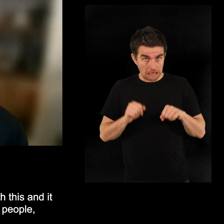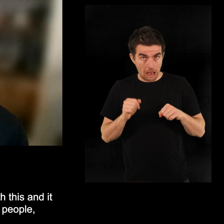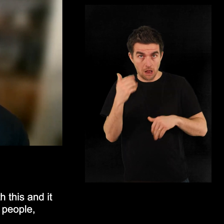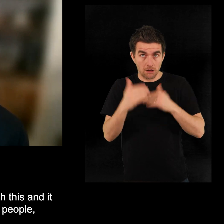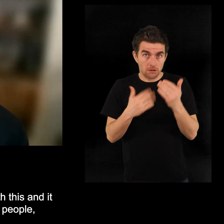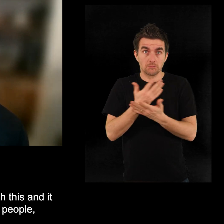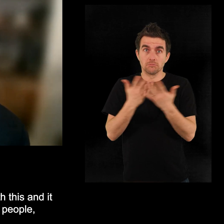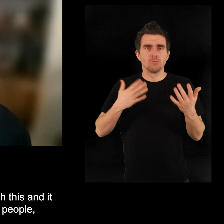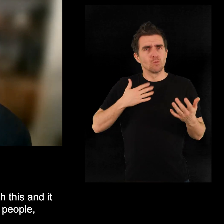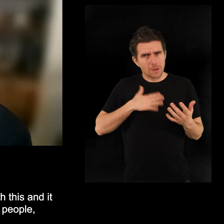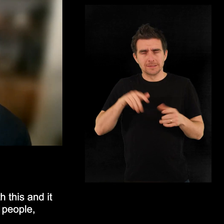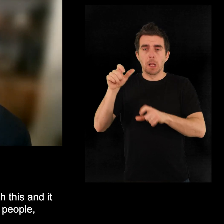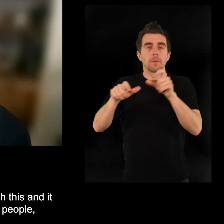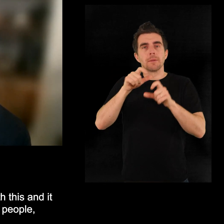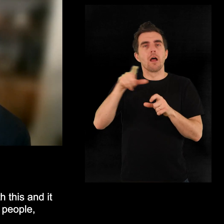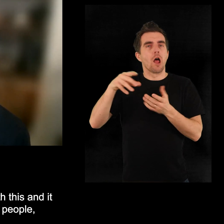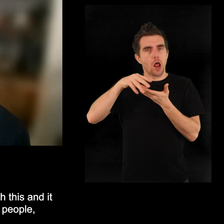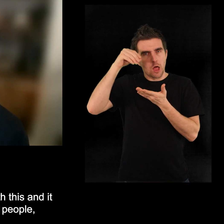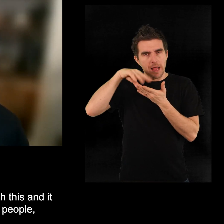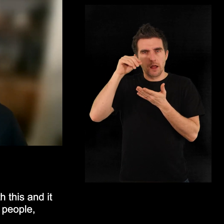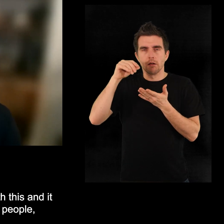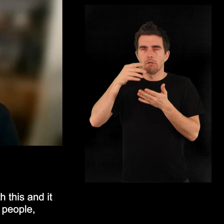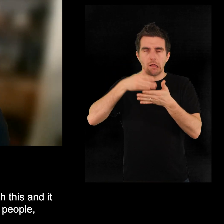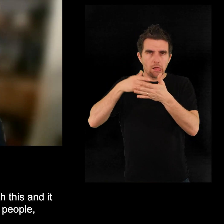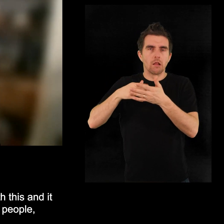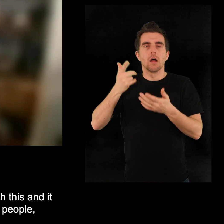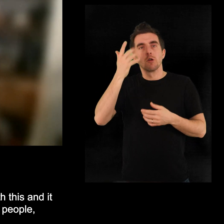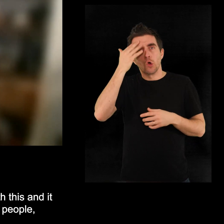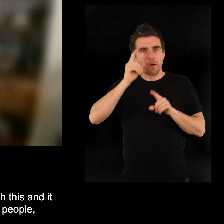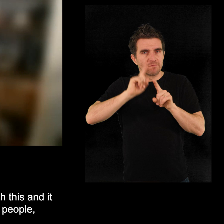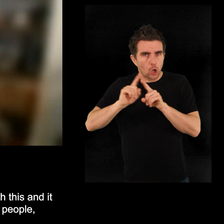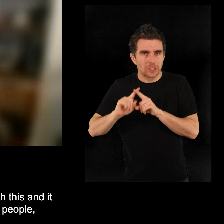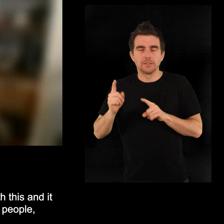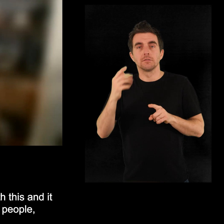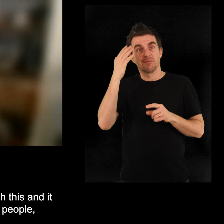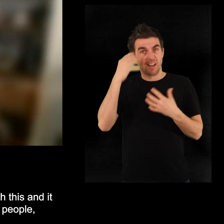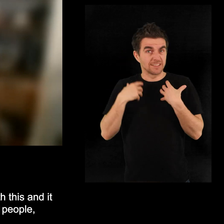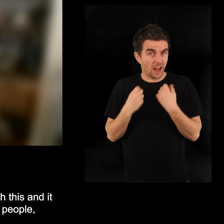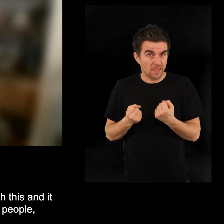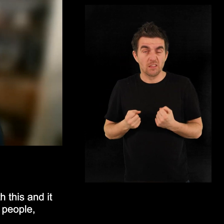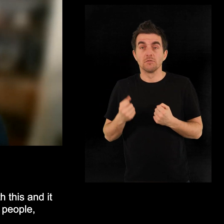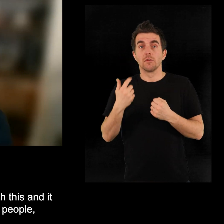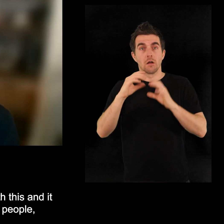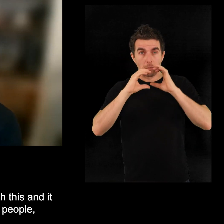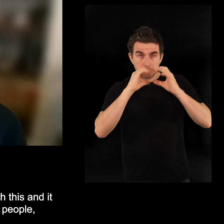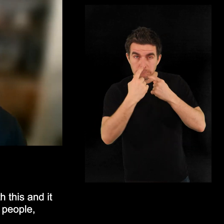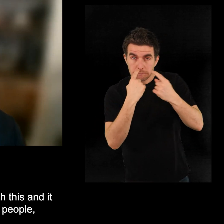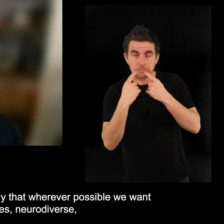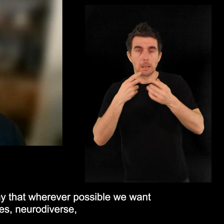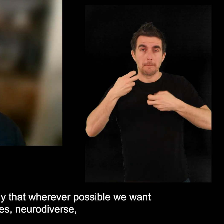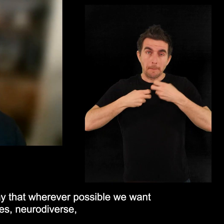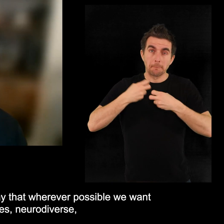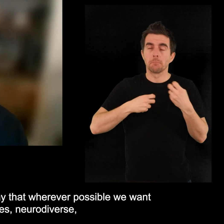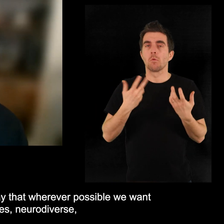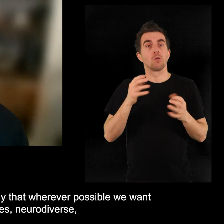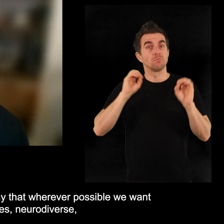at who's involved with this, and it included families of disabled people. Though we would